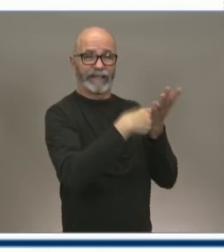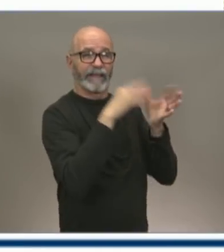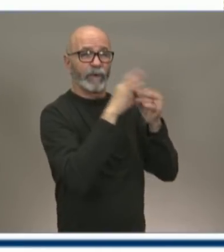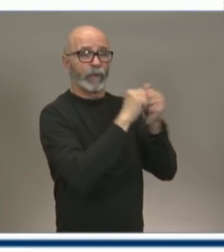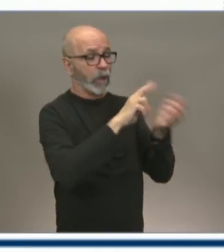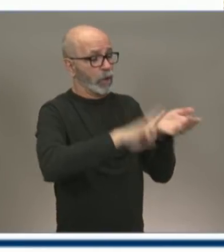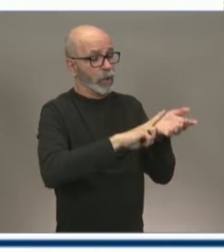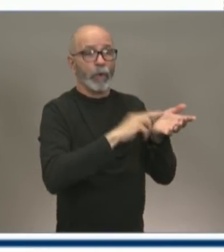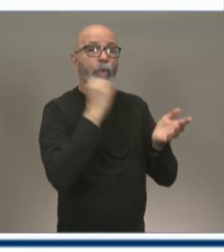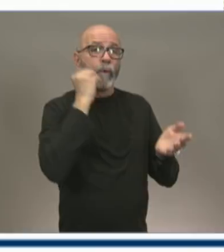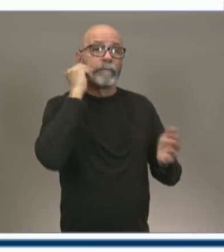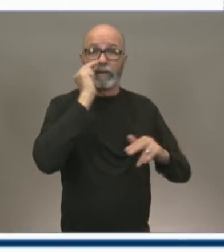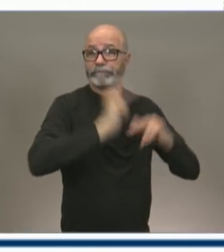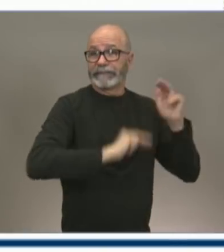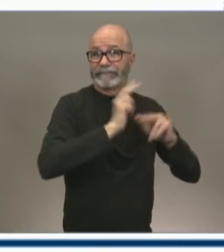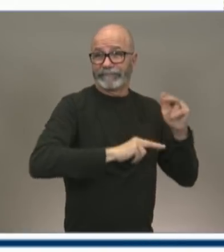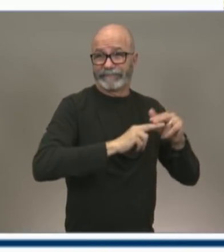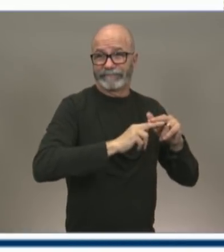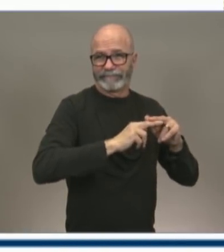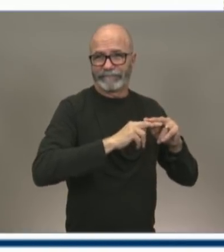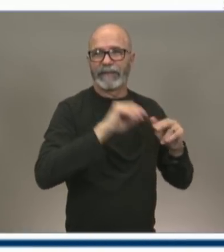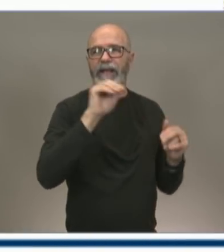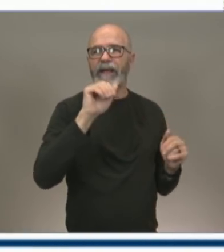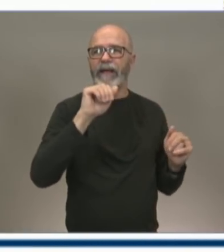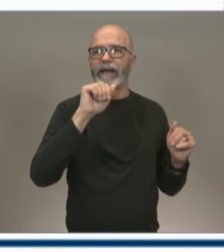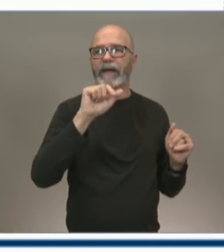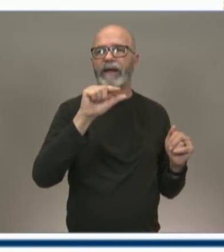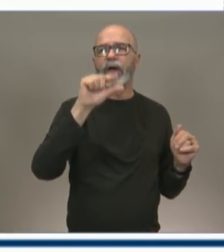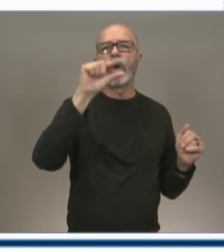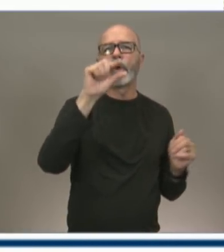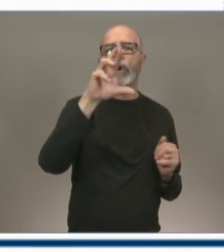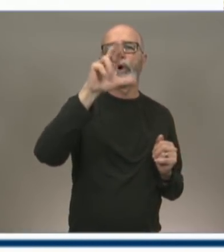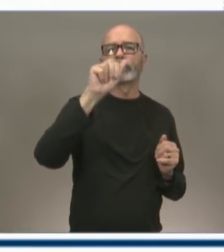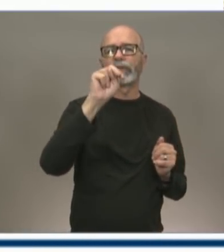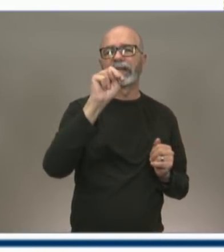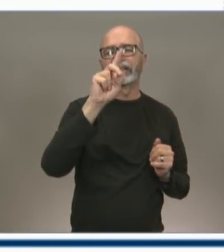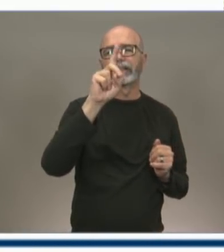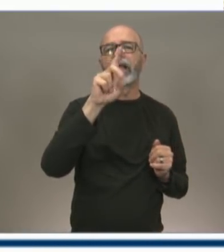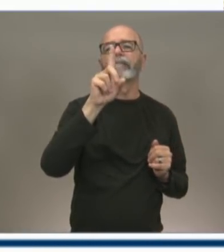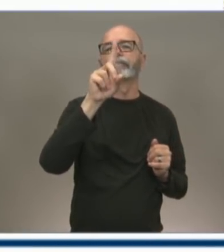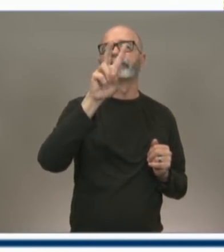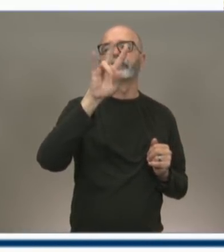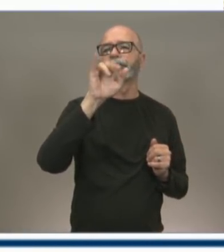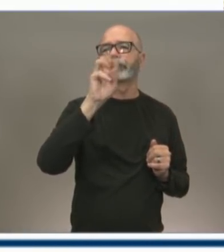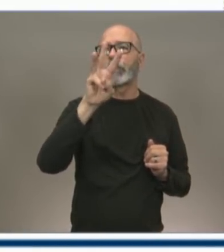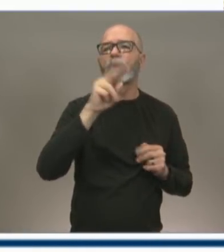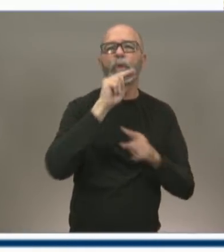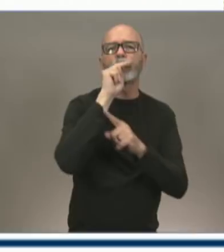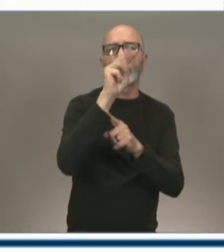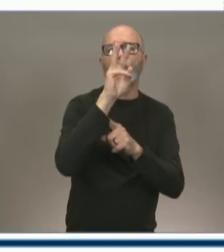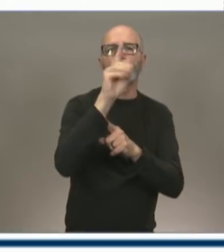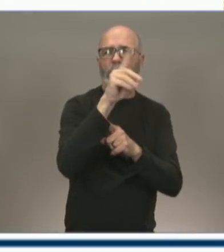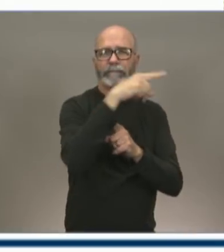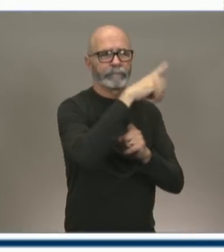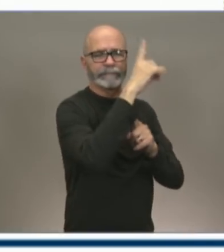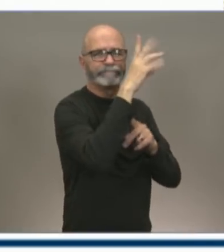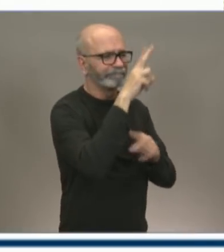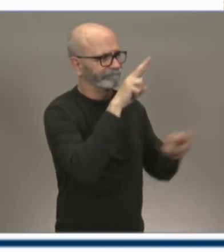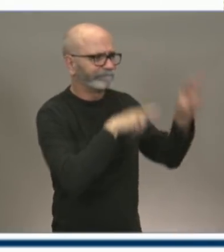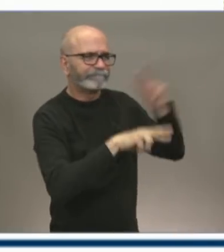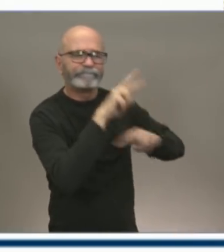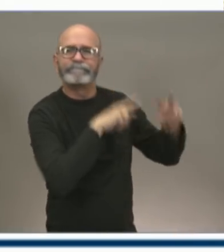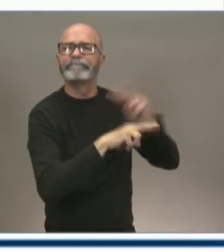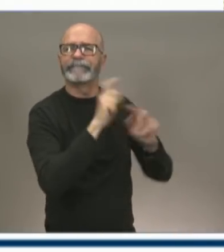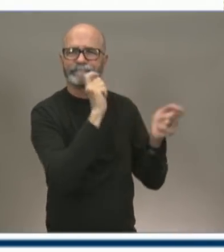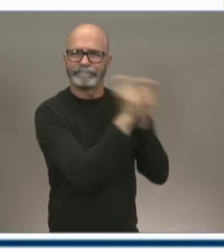Grandview Manor or Northwood, they did do some work already, developing some plans of their own for renovations. So I'm wondering, why is further review